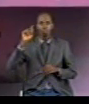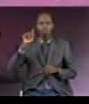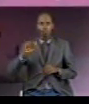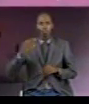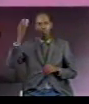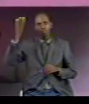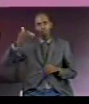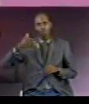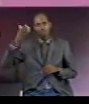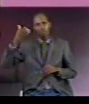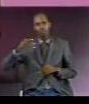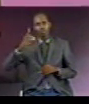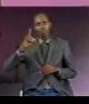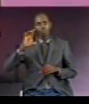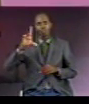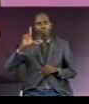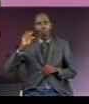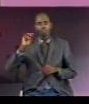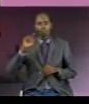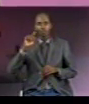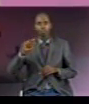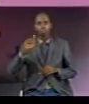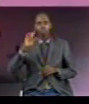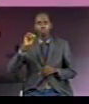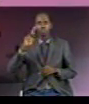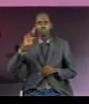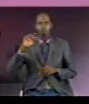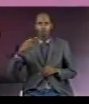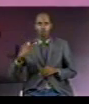further in your new walk with Christ.